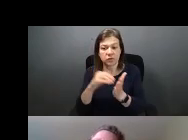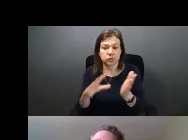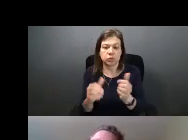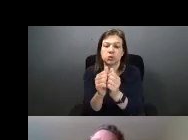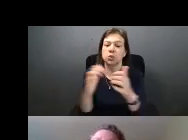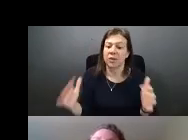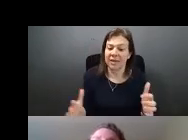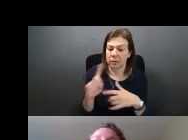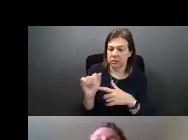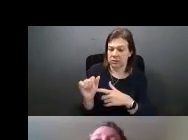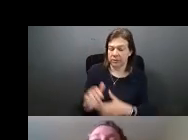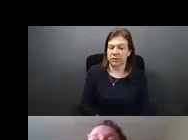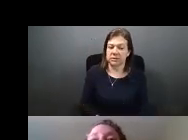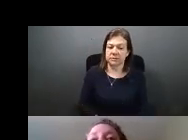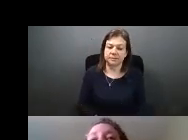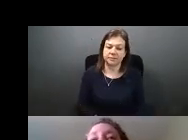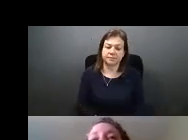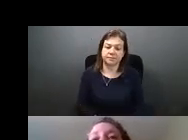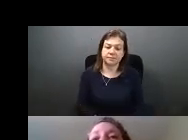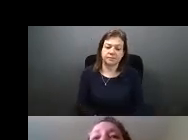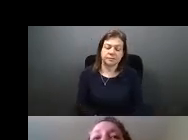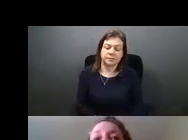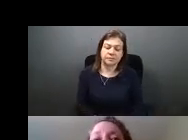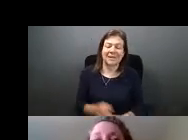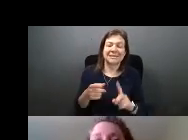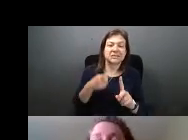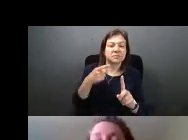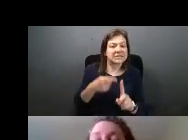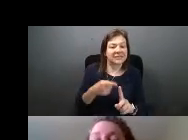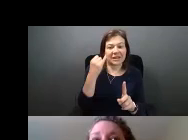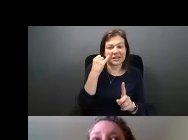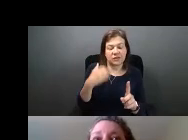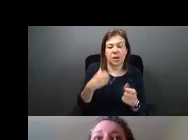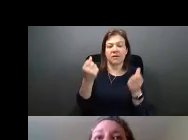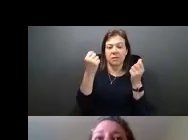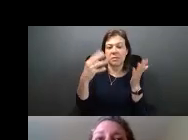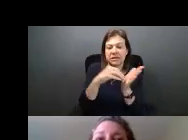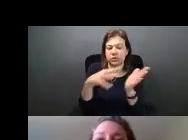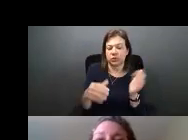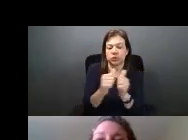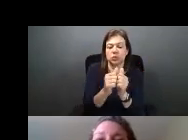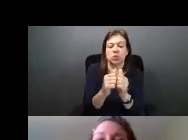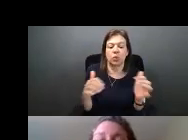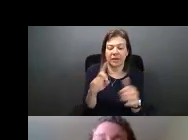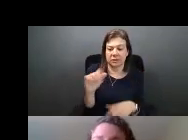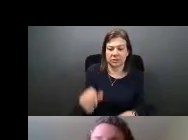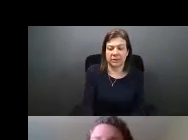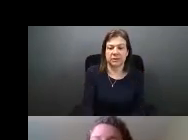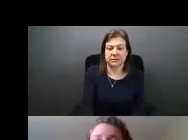without disabilities, particularly if you're serving a high number of students without